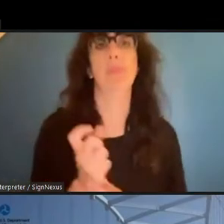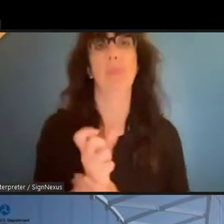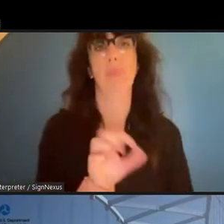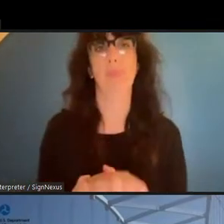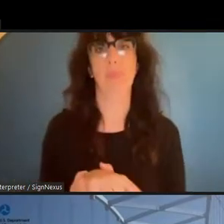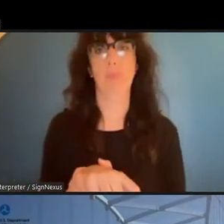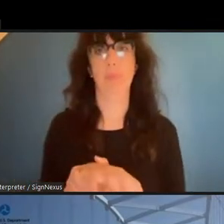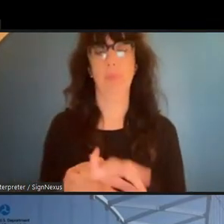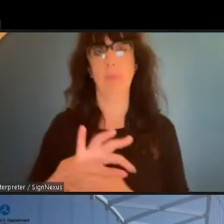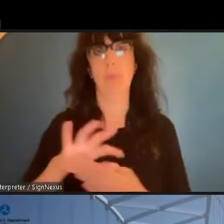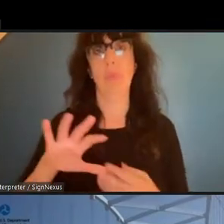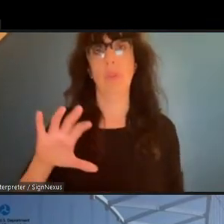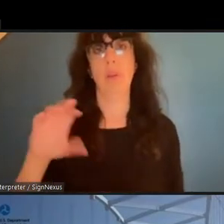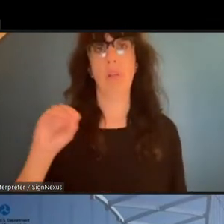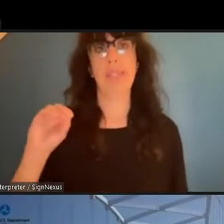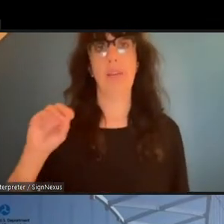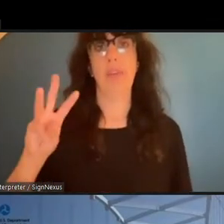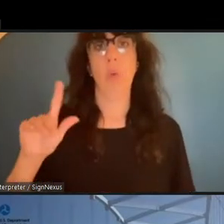octavia williams